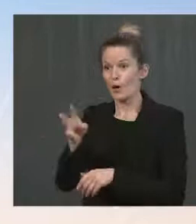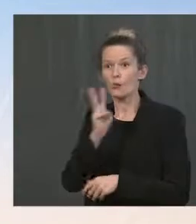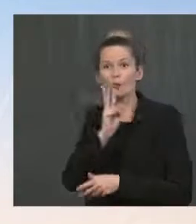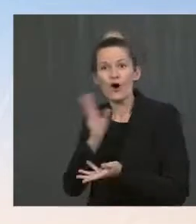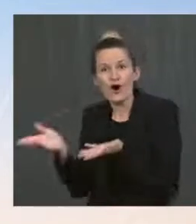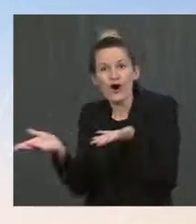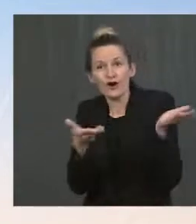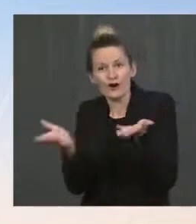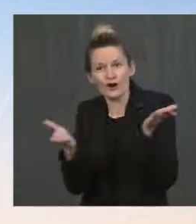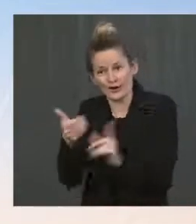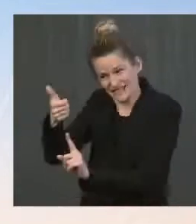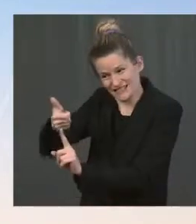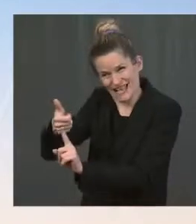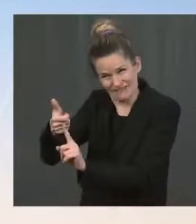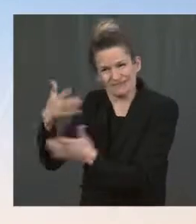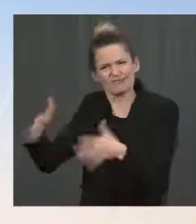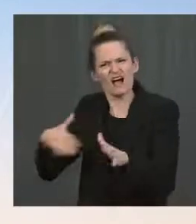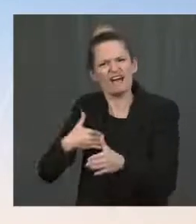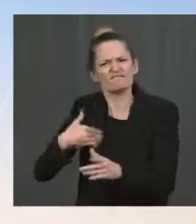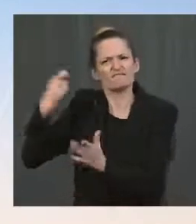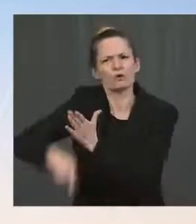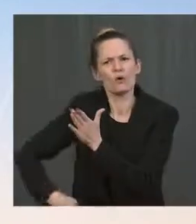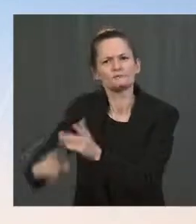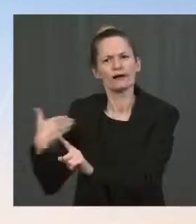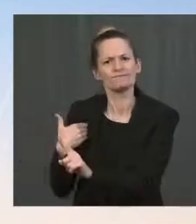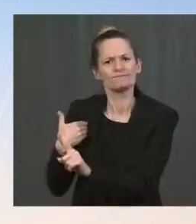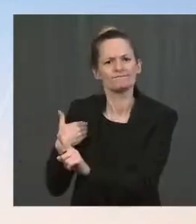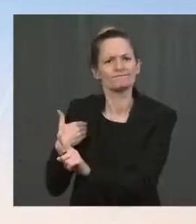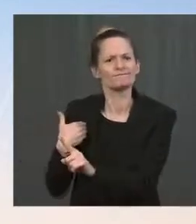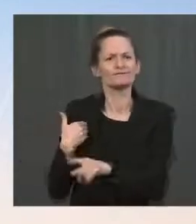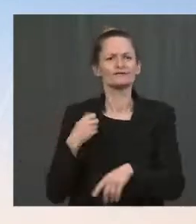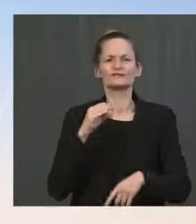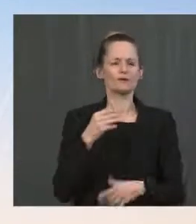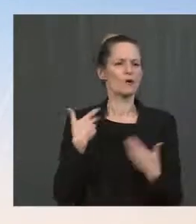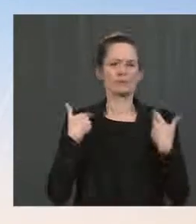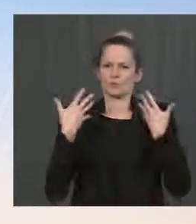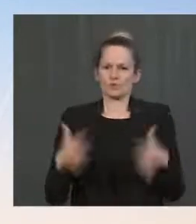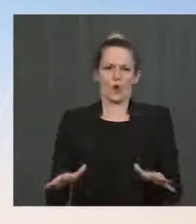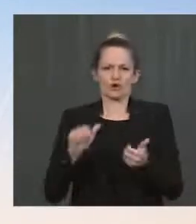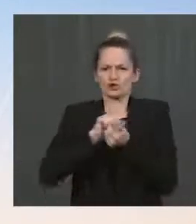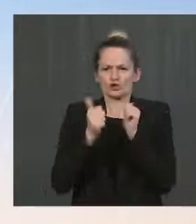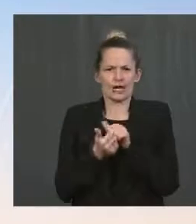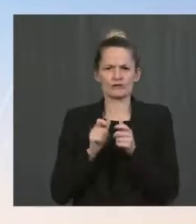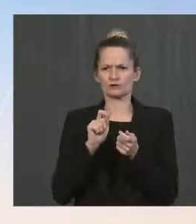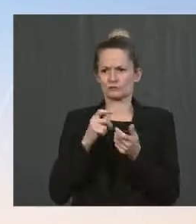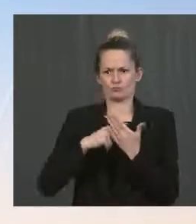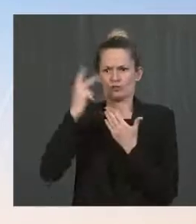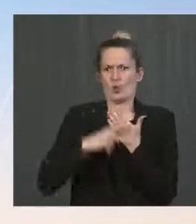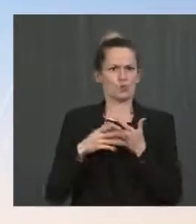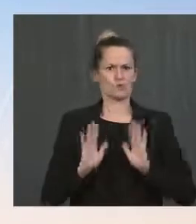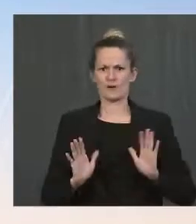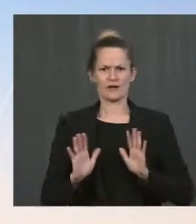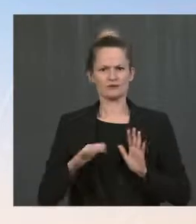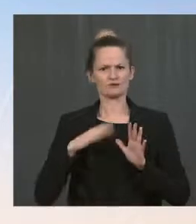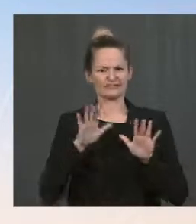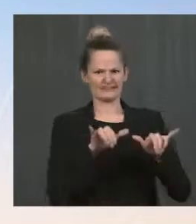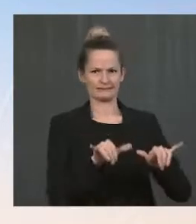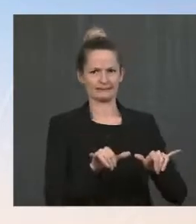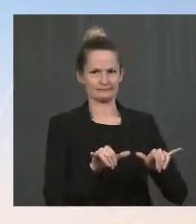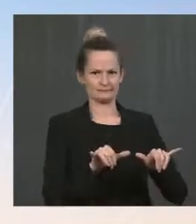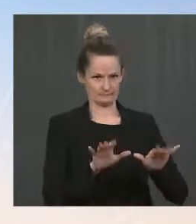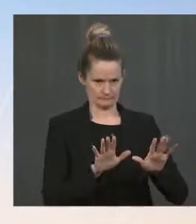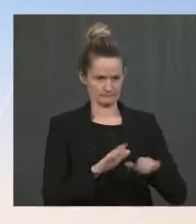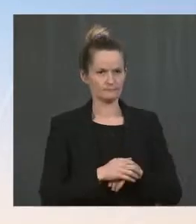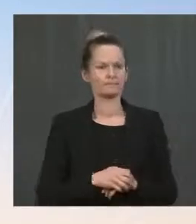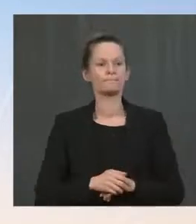some of that expense. We're now changing that program, the Emergency Livestock Assistance Program called ELAP.